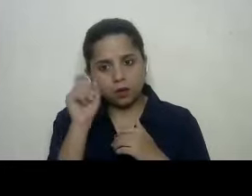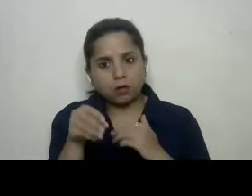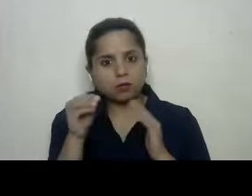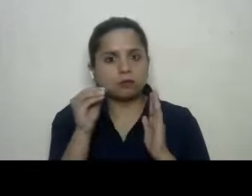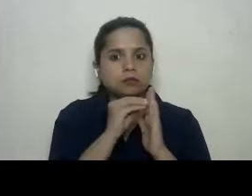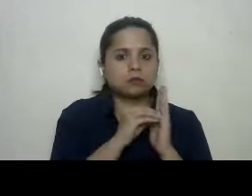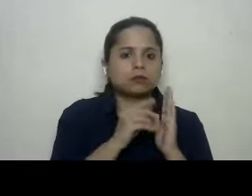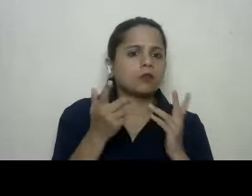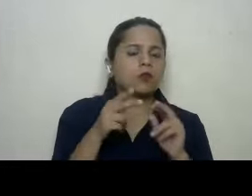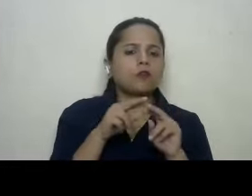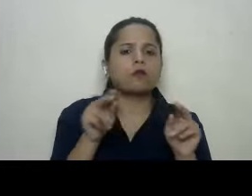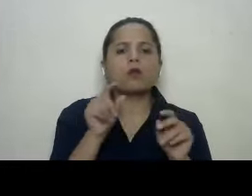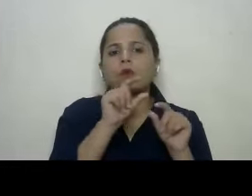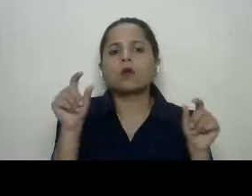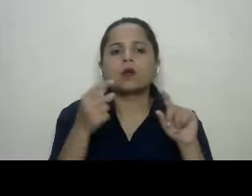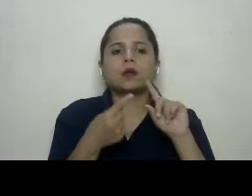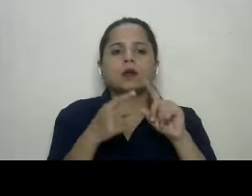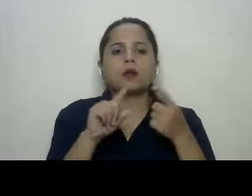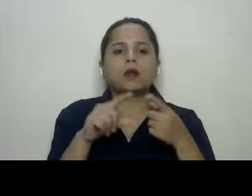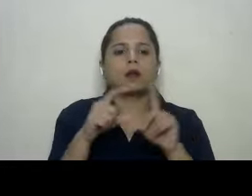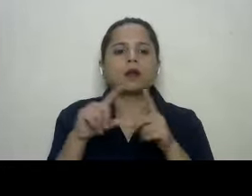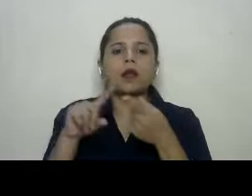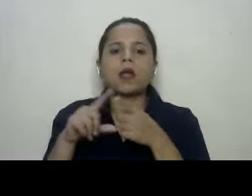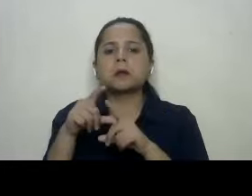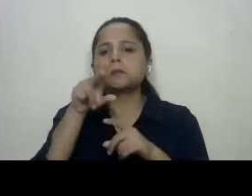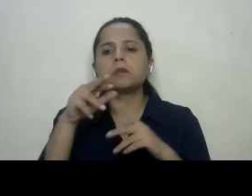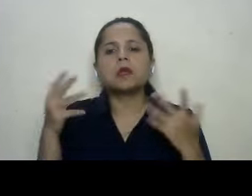the full form of TED-Ed in the chat box?